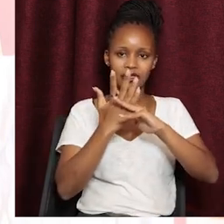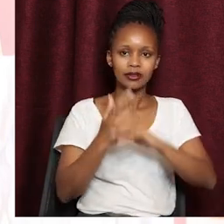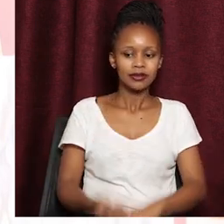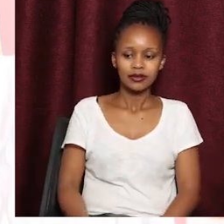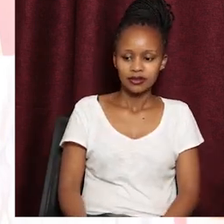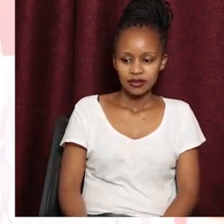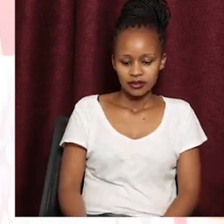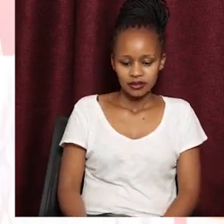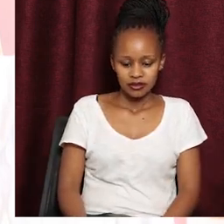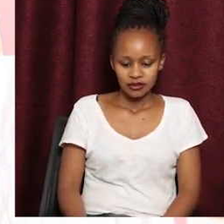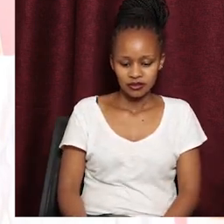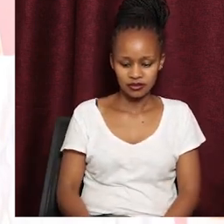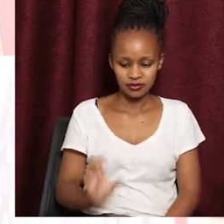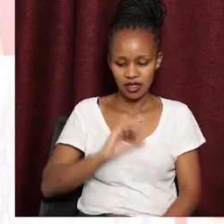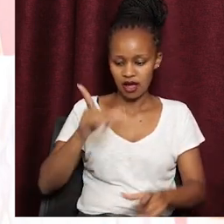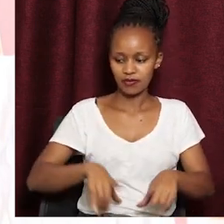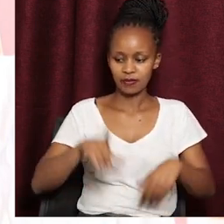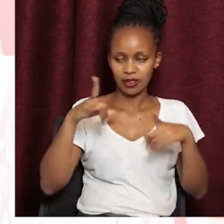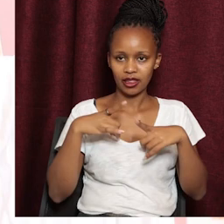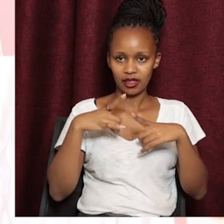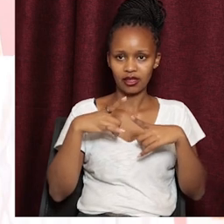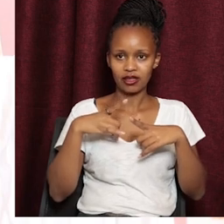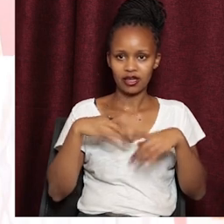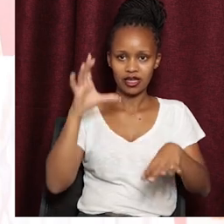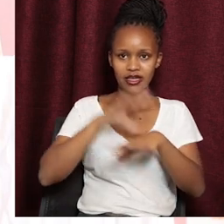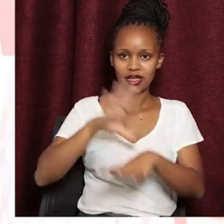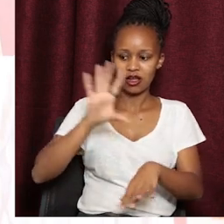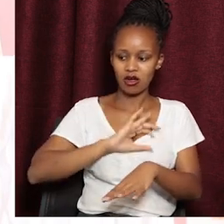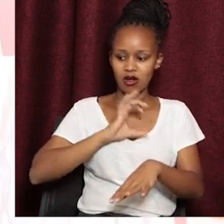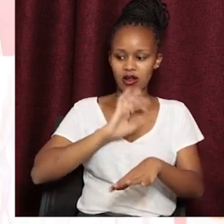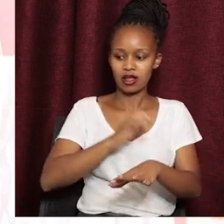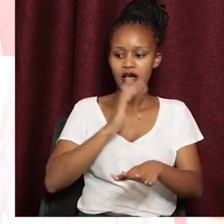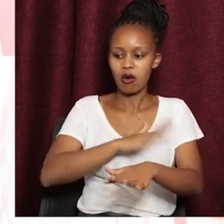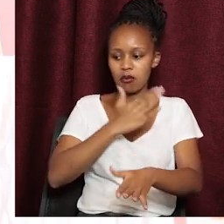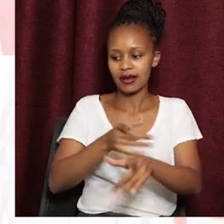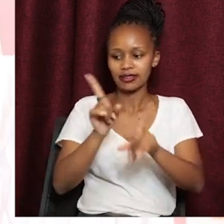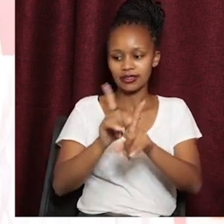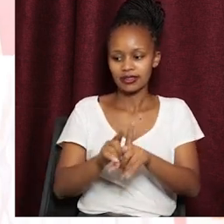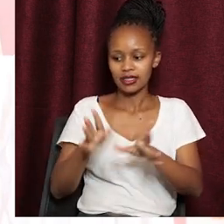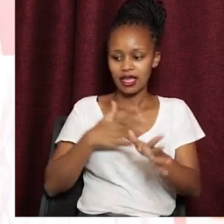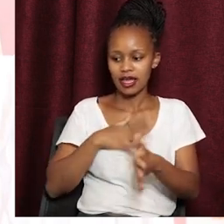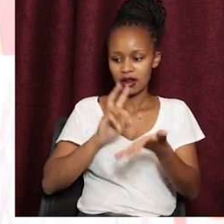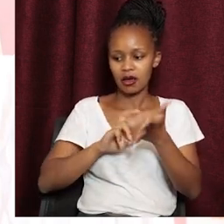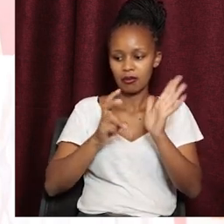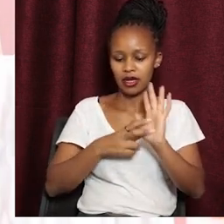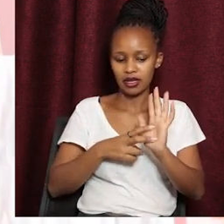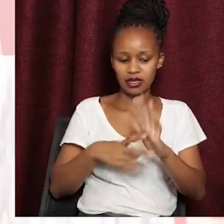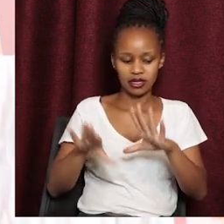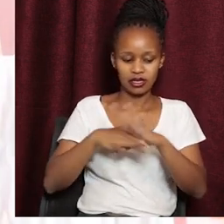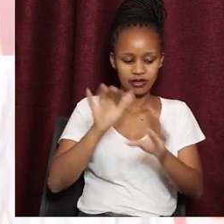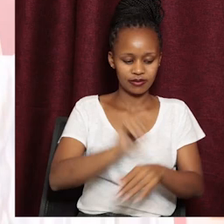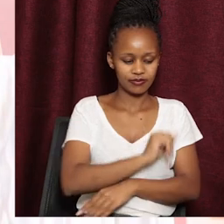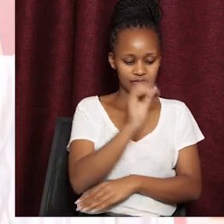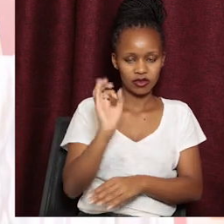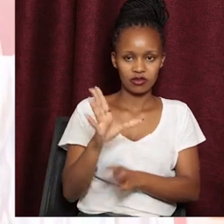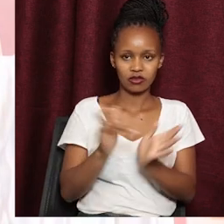fact, our life finds its source, its power, and meaning in the